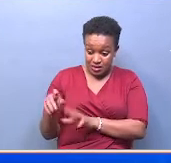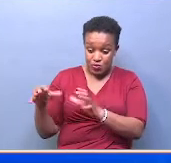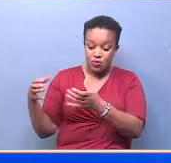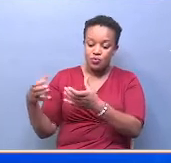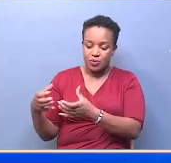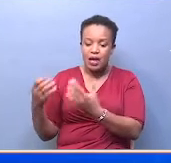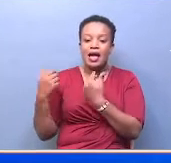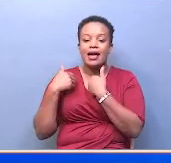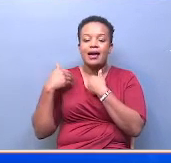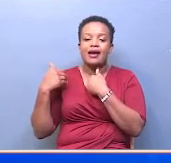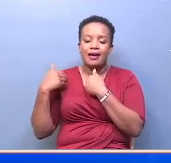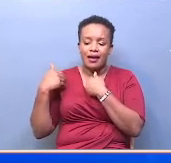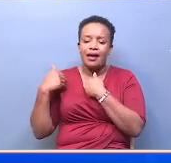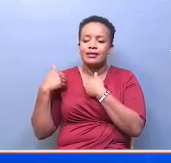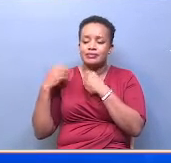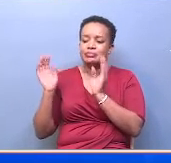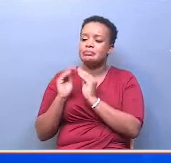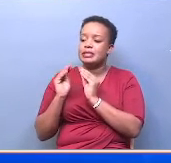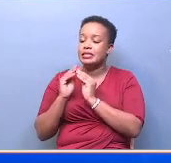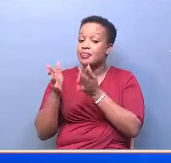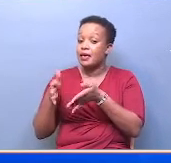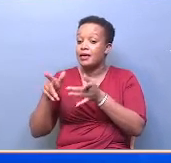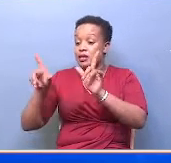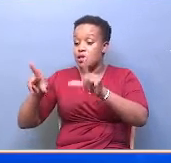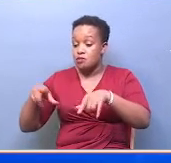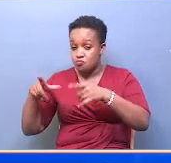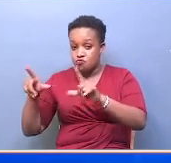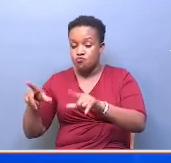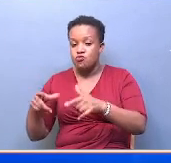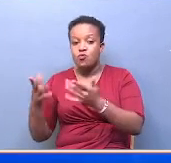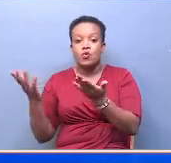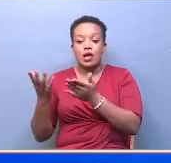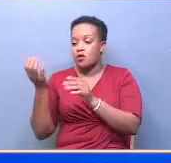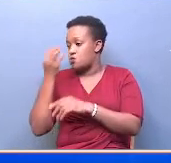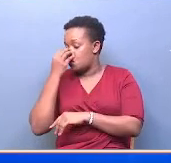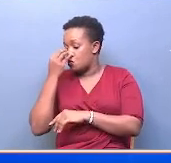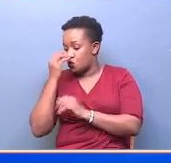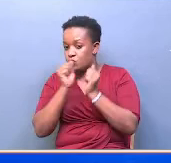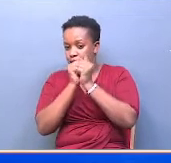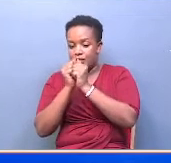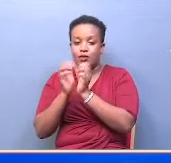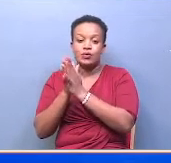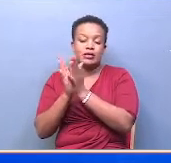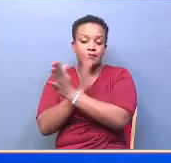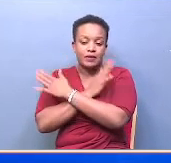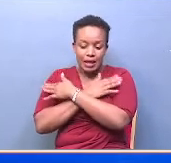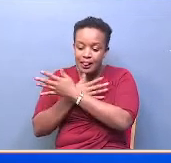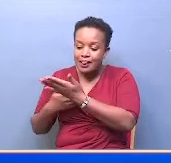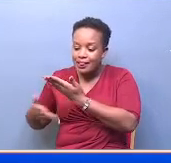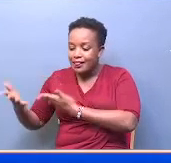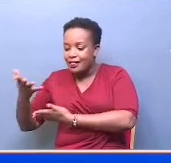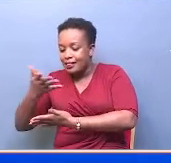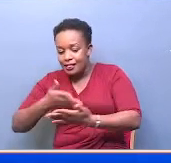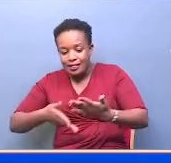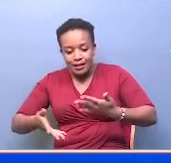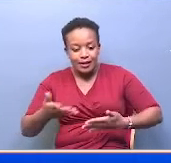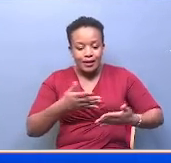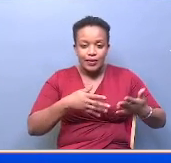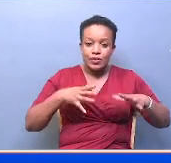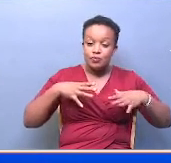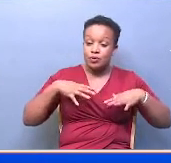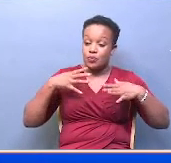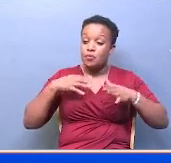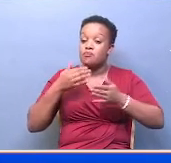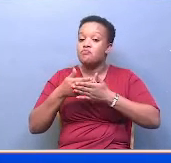a county economic forum in Limuru, where the second in command and his allies engaged residents before taking their bottom-up